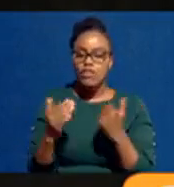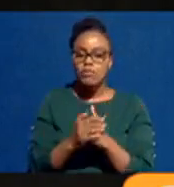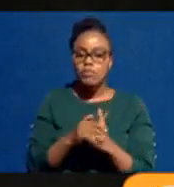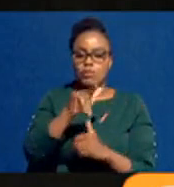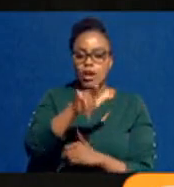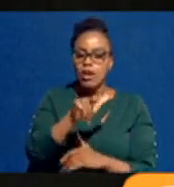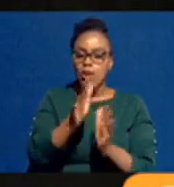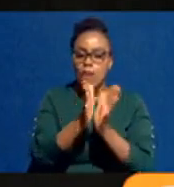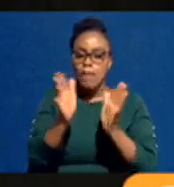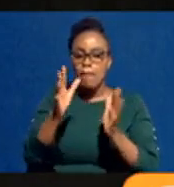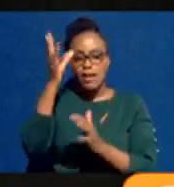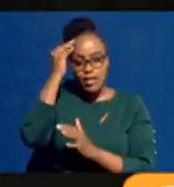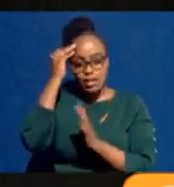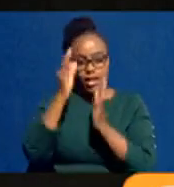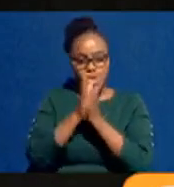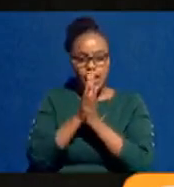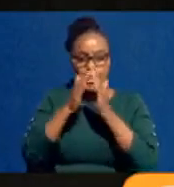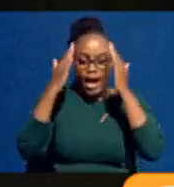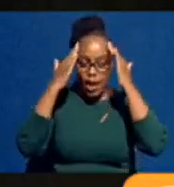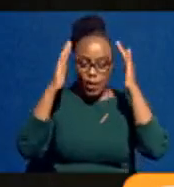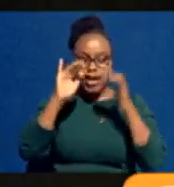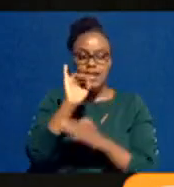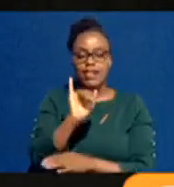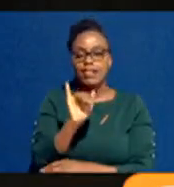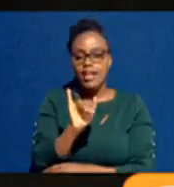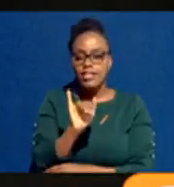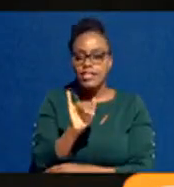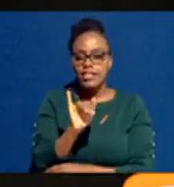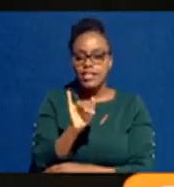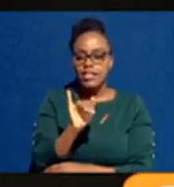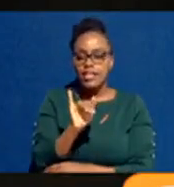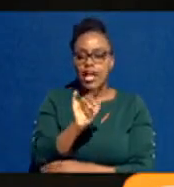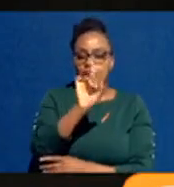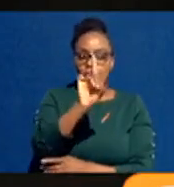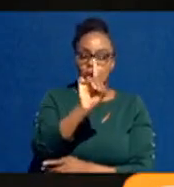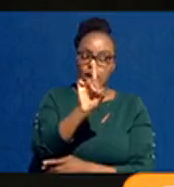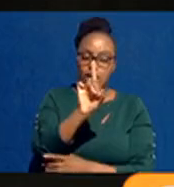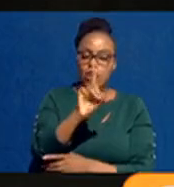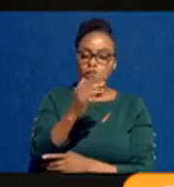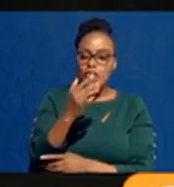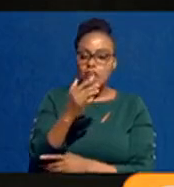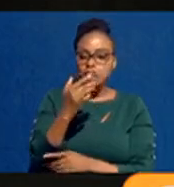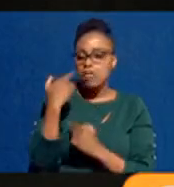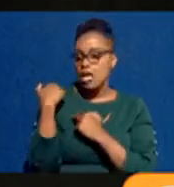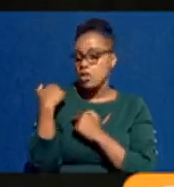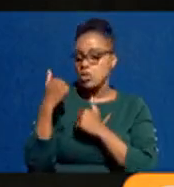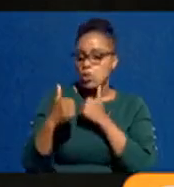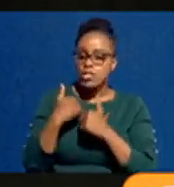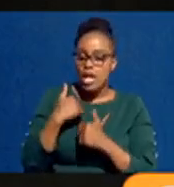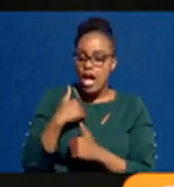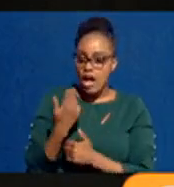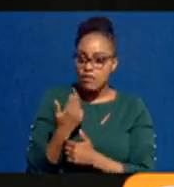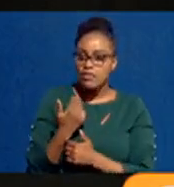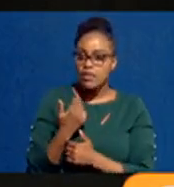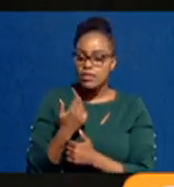public education and awareness. And that is one of the roles that we play